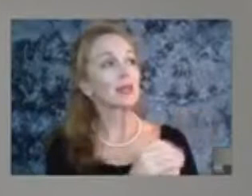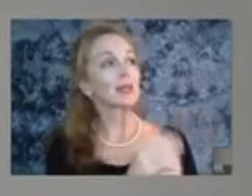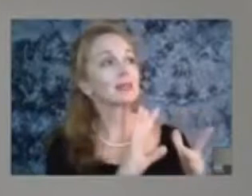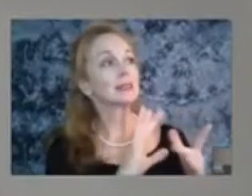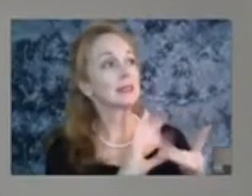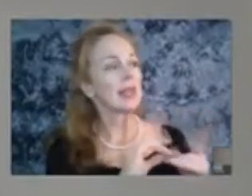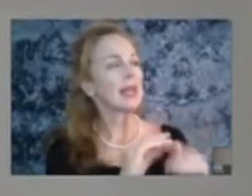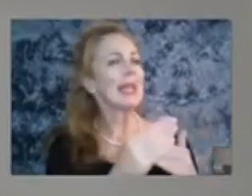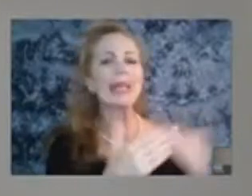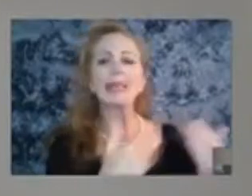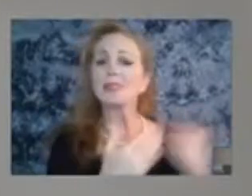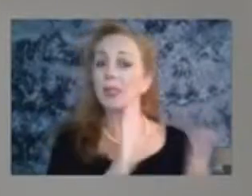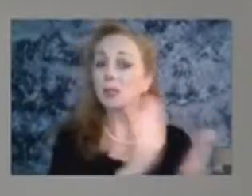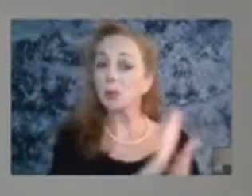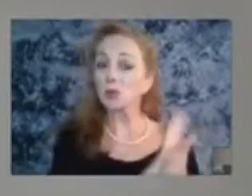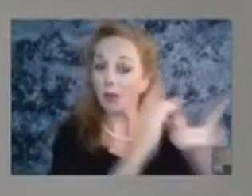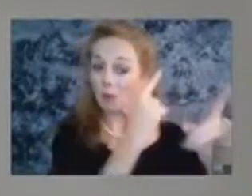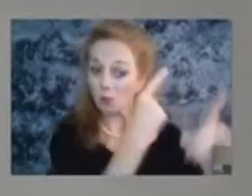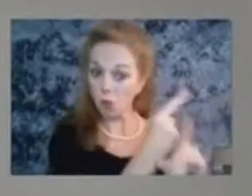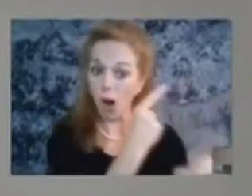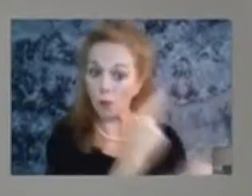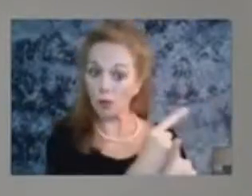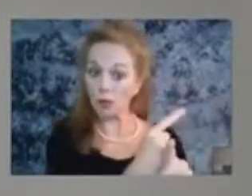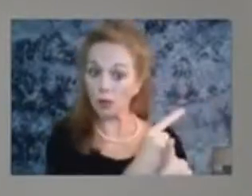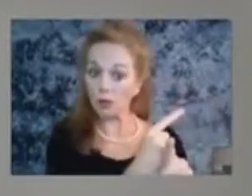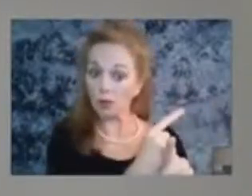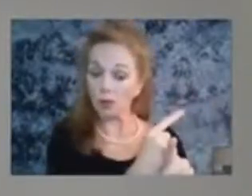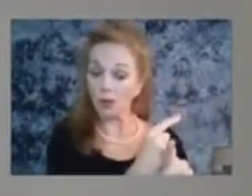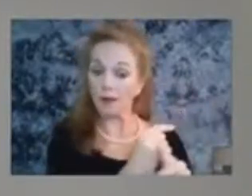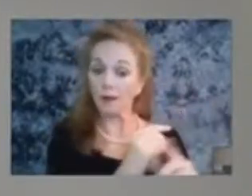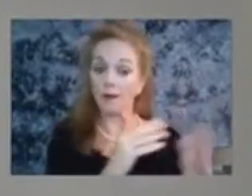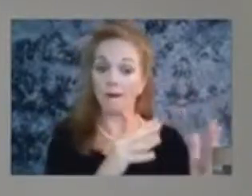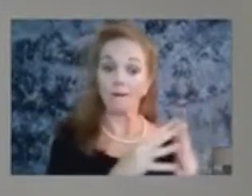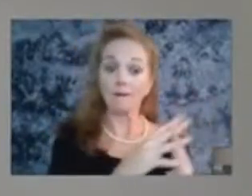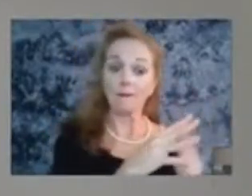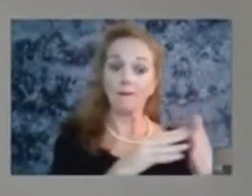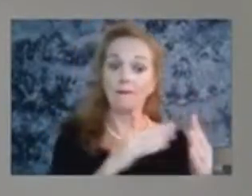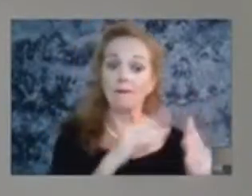proper ventilation, does not prevent positive cases.